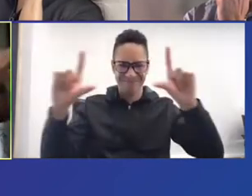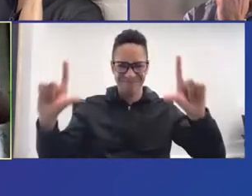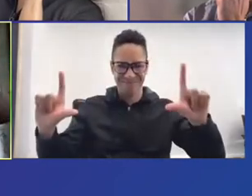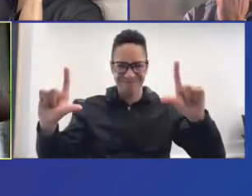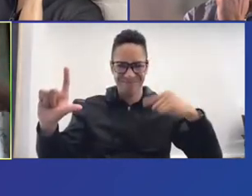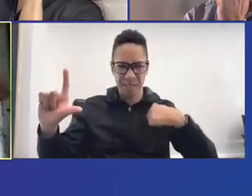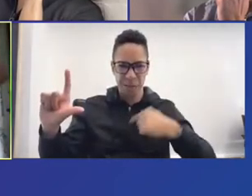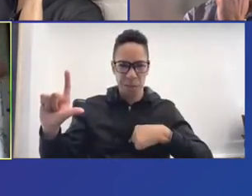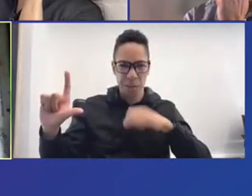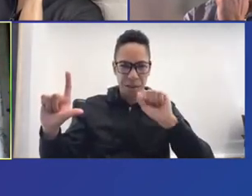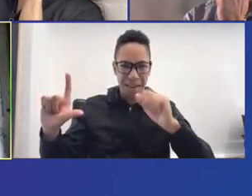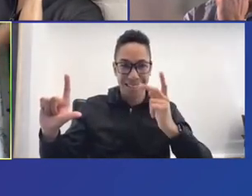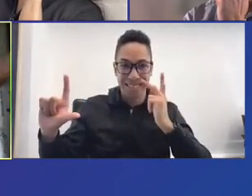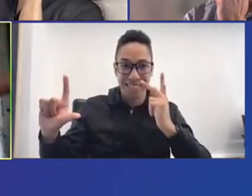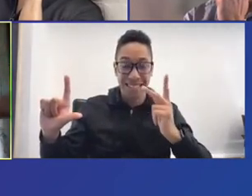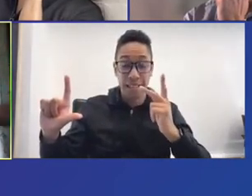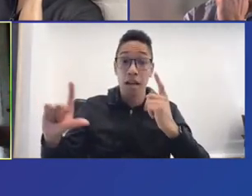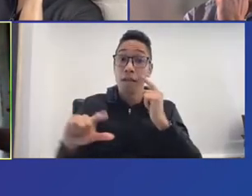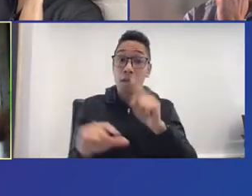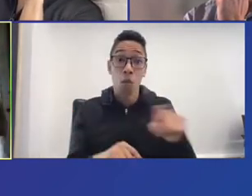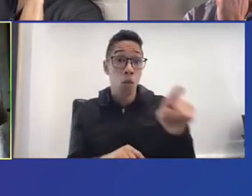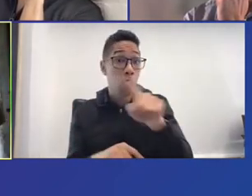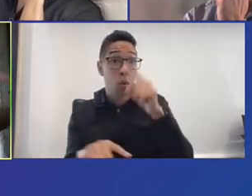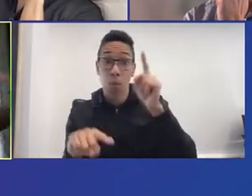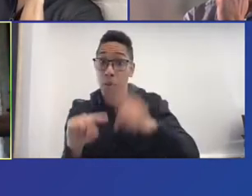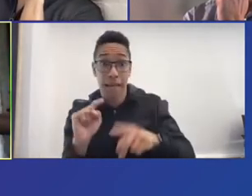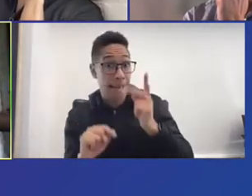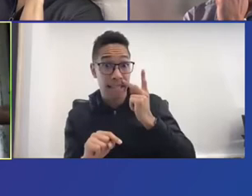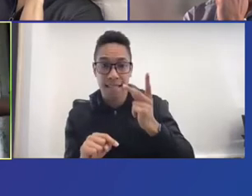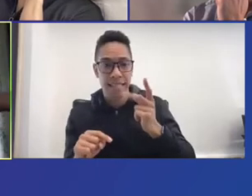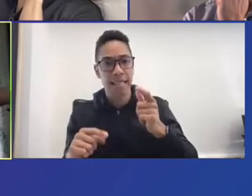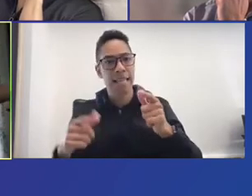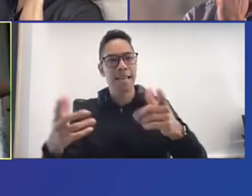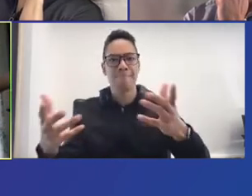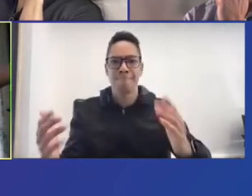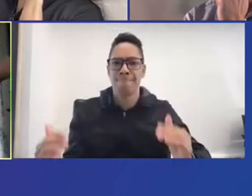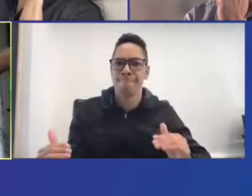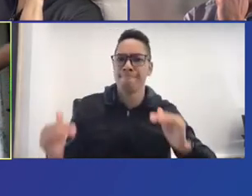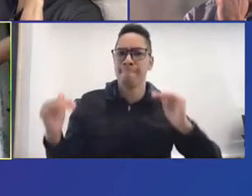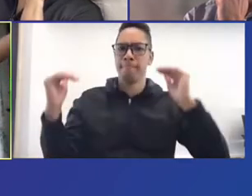that and those that can't see, this elevation